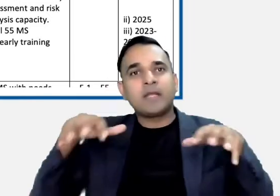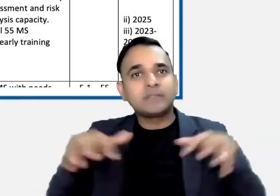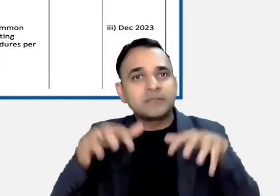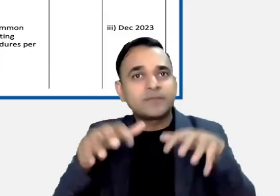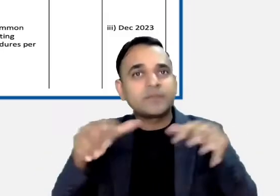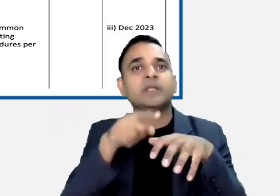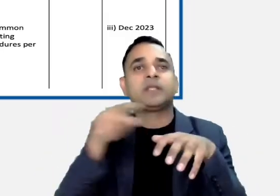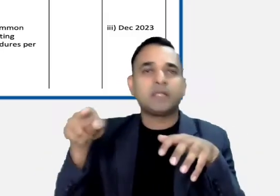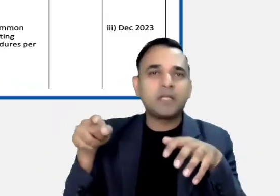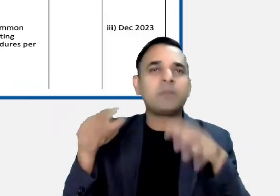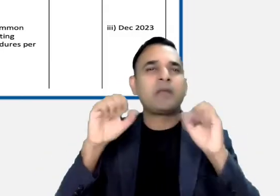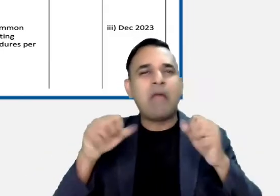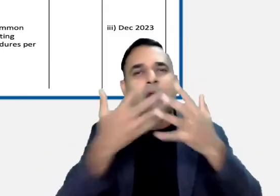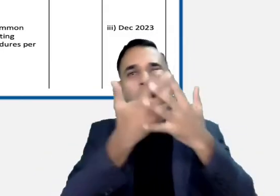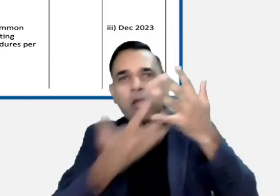to go through it.